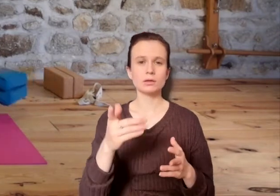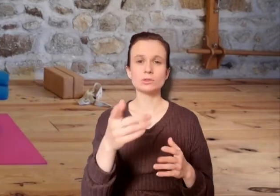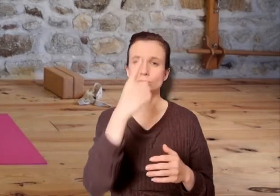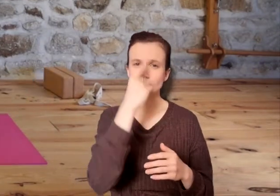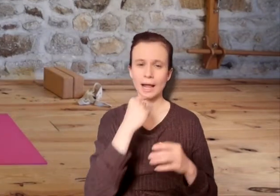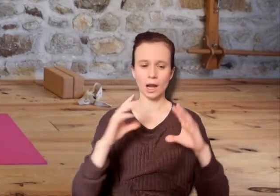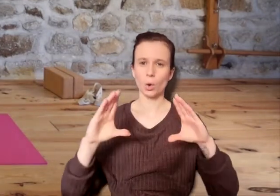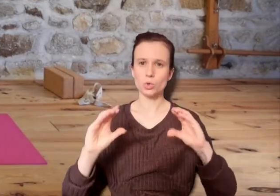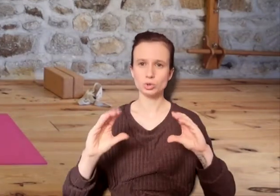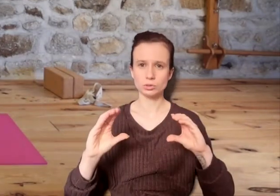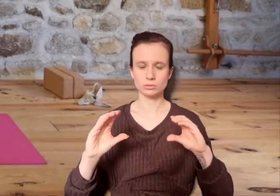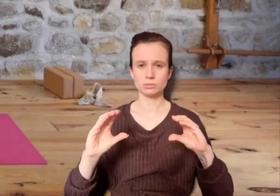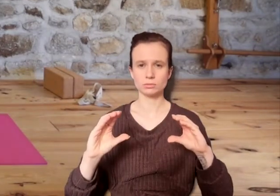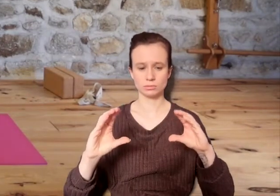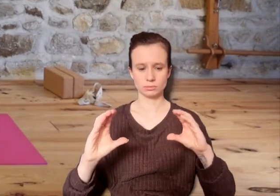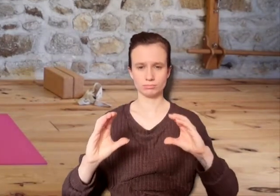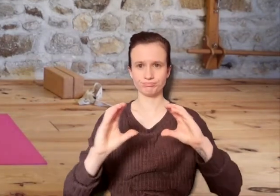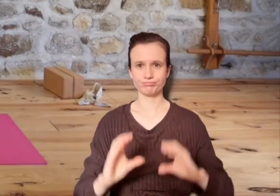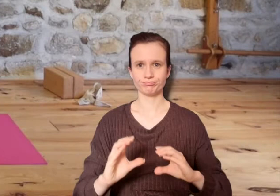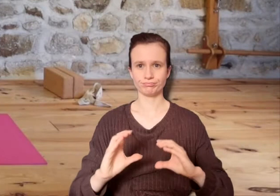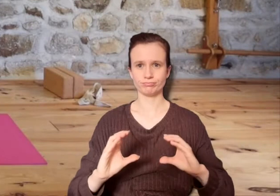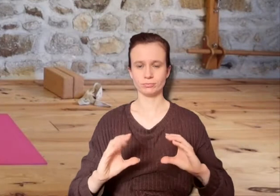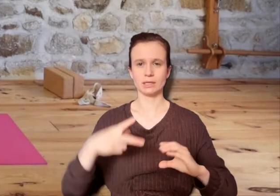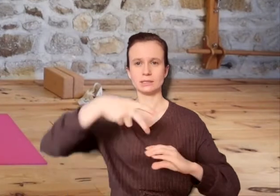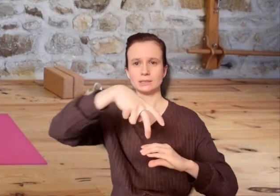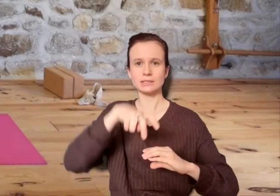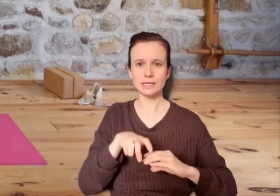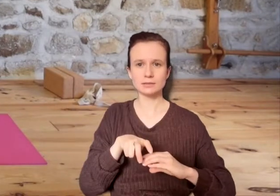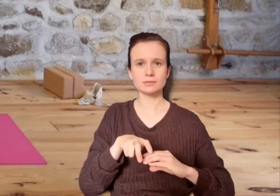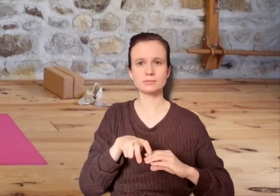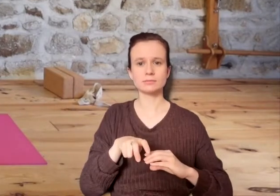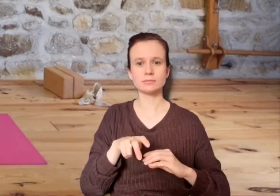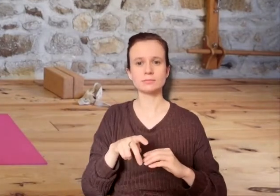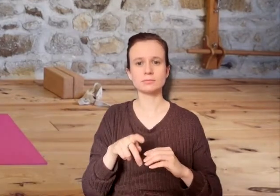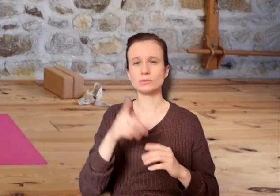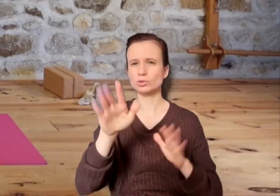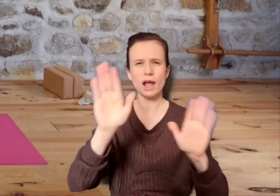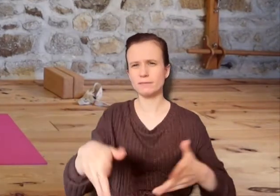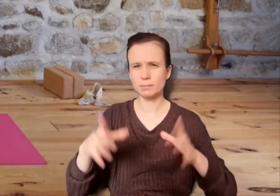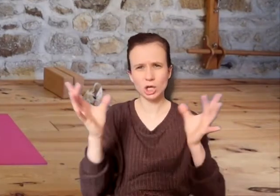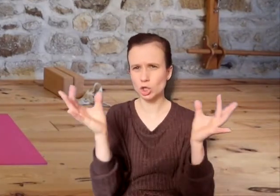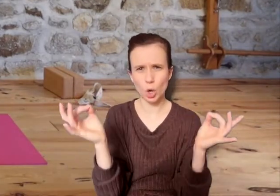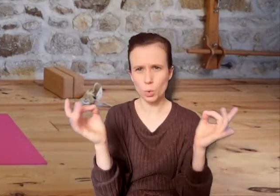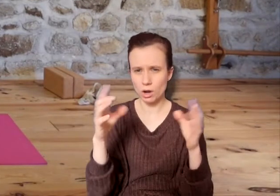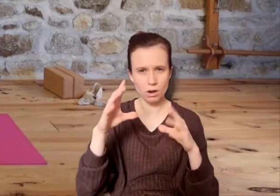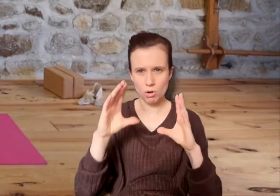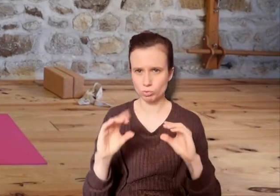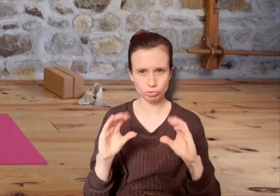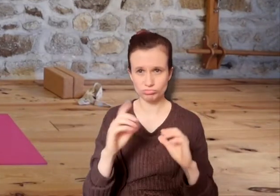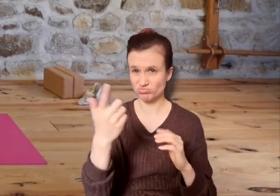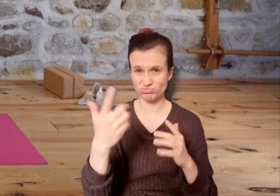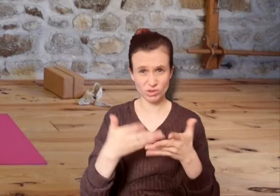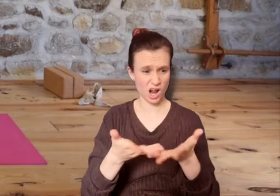to use a cushion. Any pillow will do. You don't need a specific yoga cushion. But if